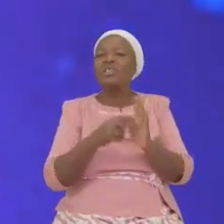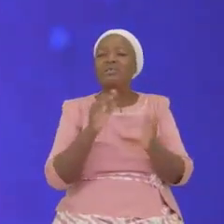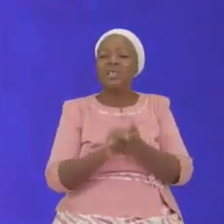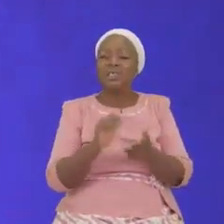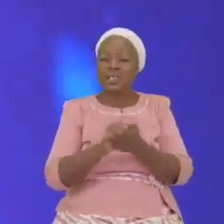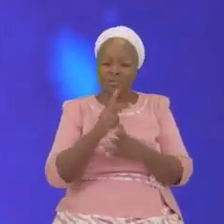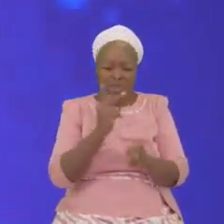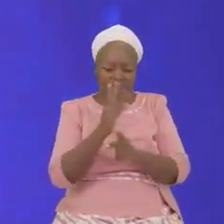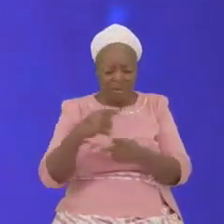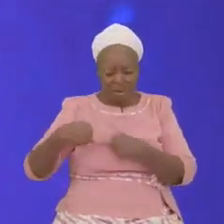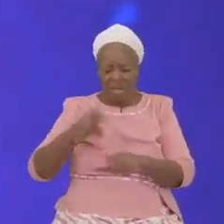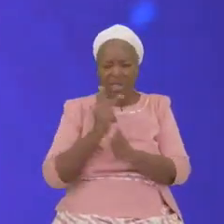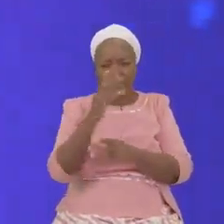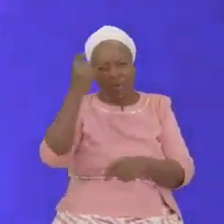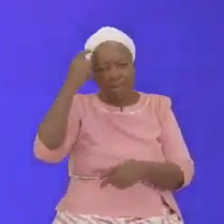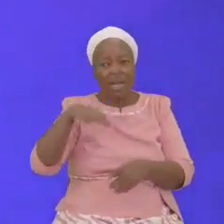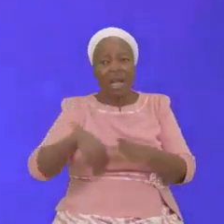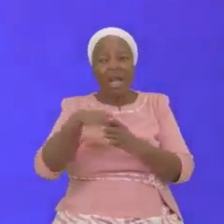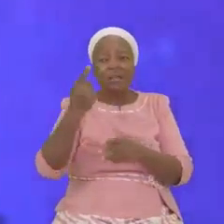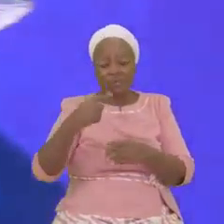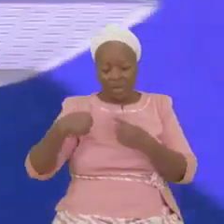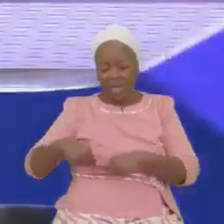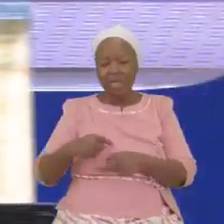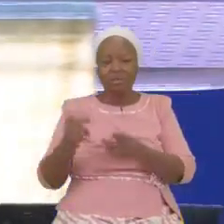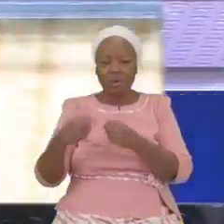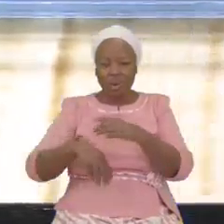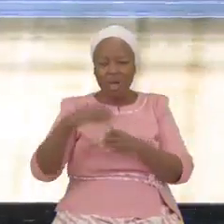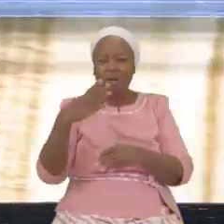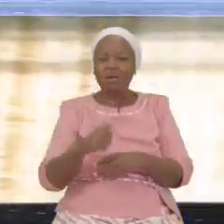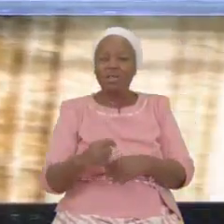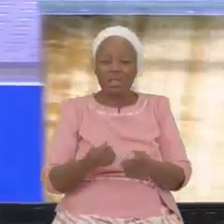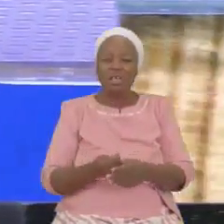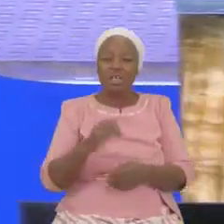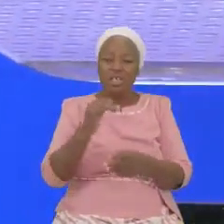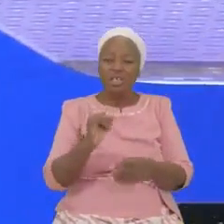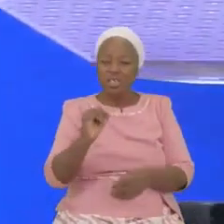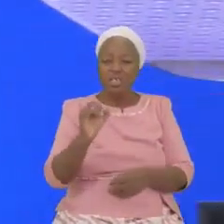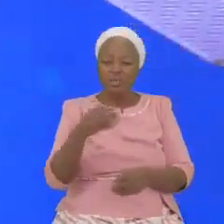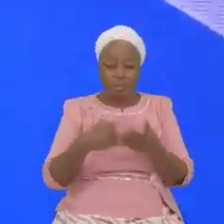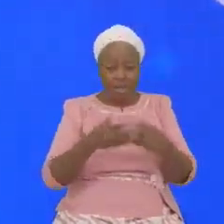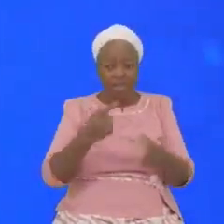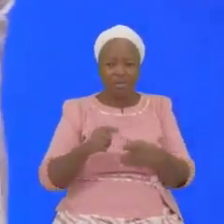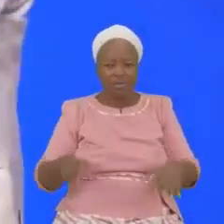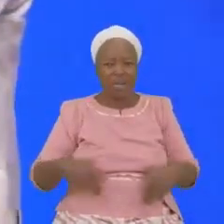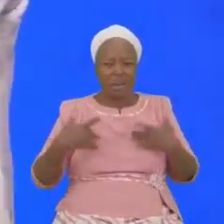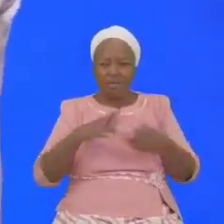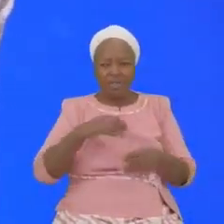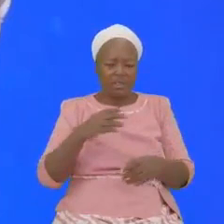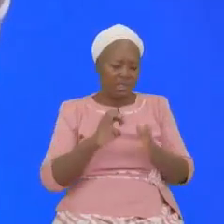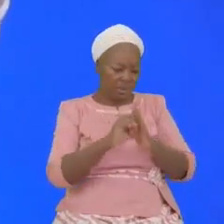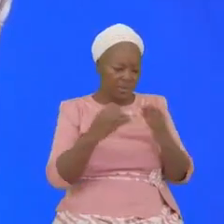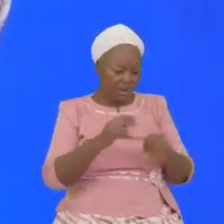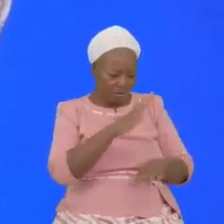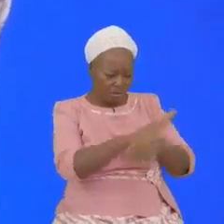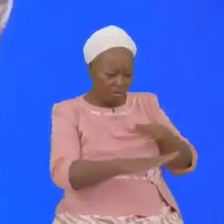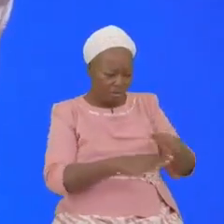your heart, will keep your mind. Out of the heart proceedeth all the issues of life. Let's say, for example, you are walking this way, and